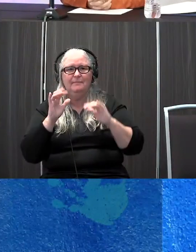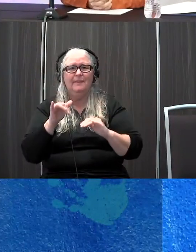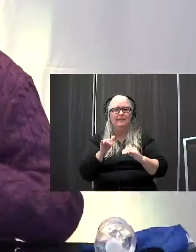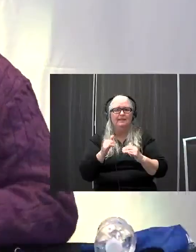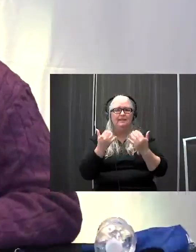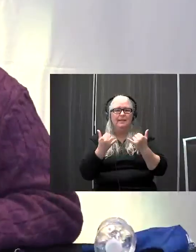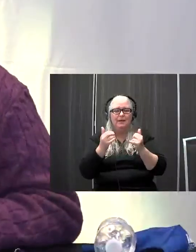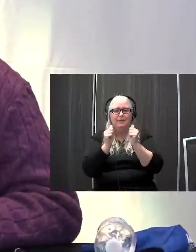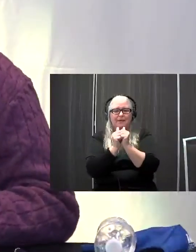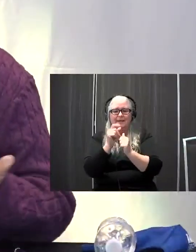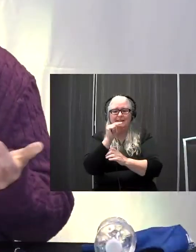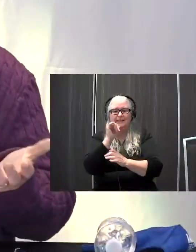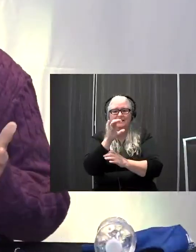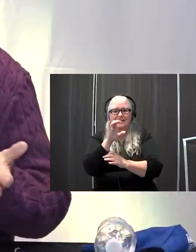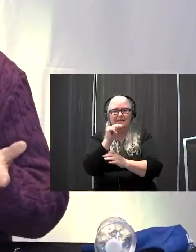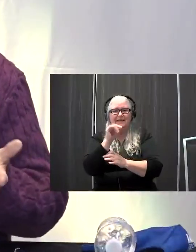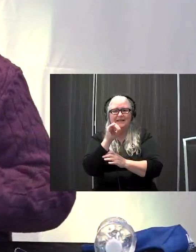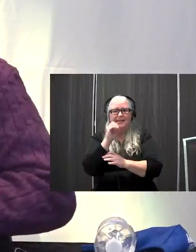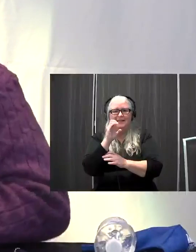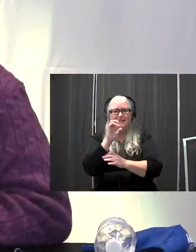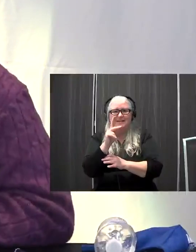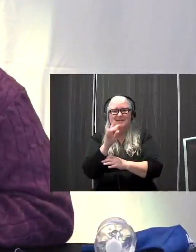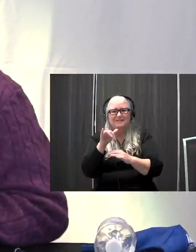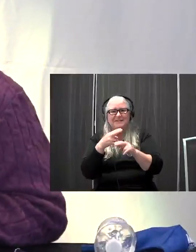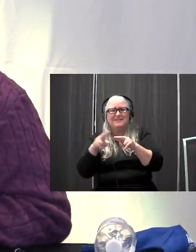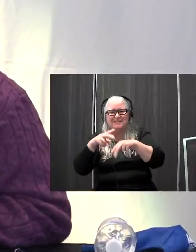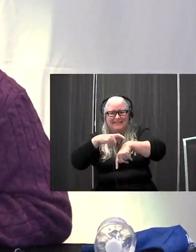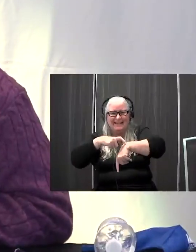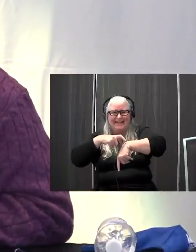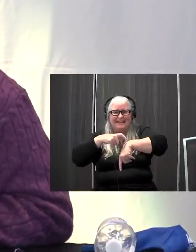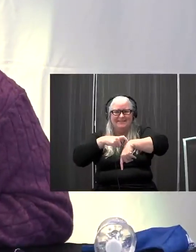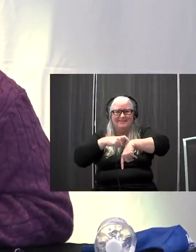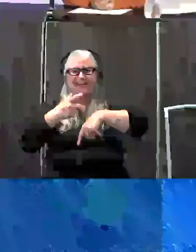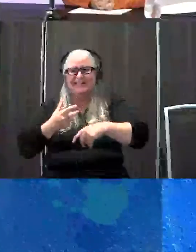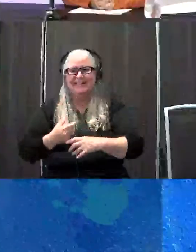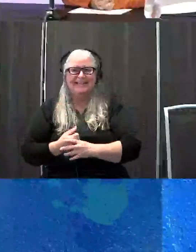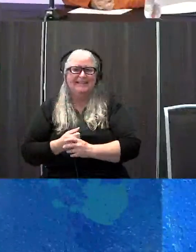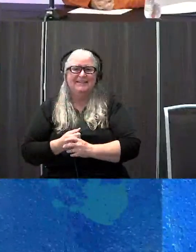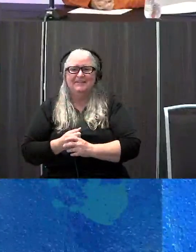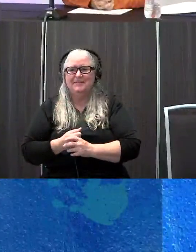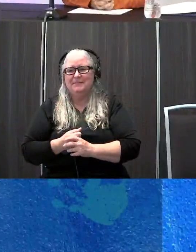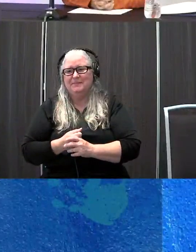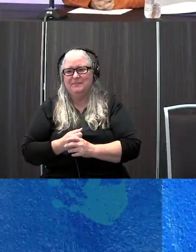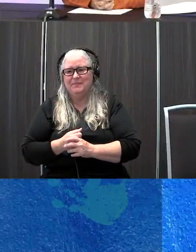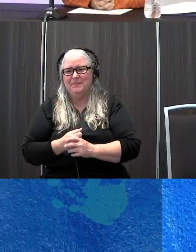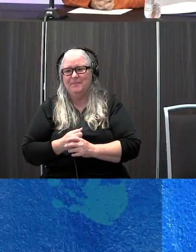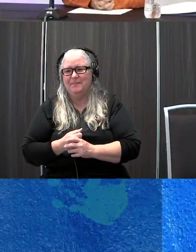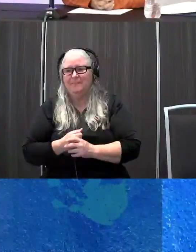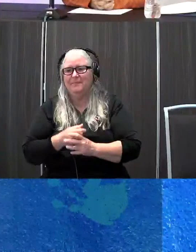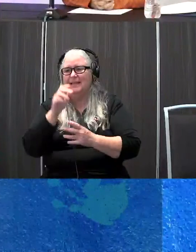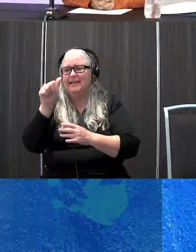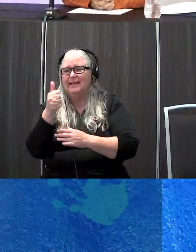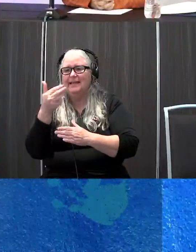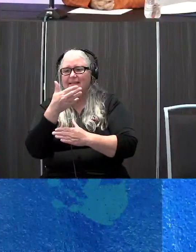with TikTok, you can, for Yes, at least for a little while. Yeah. Okay. Other things